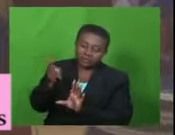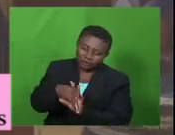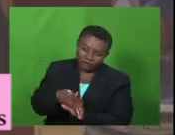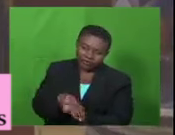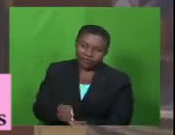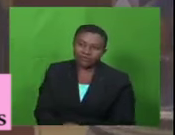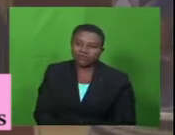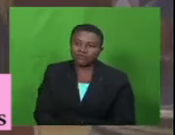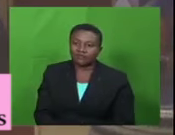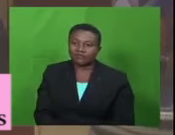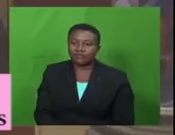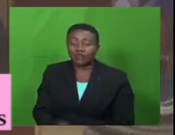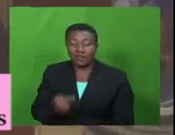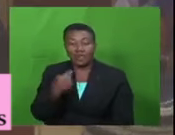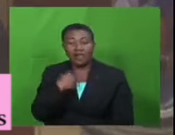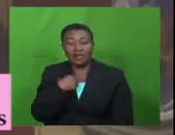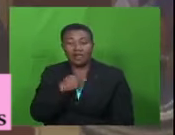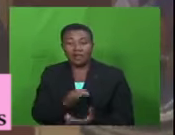And I believe